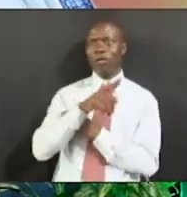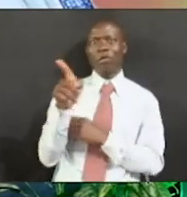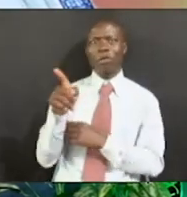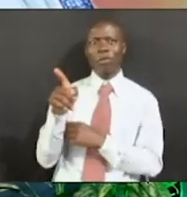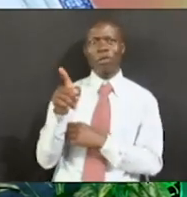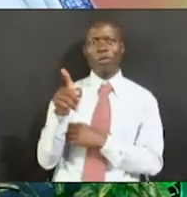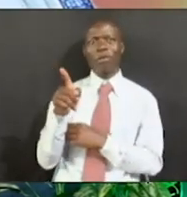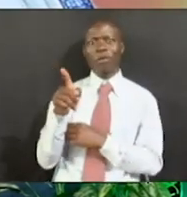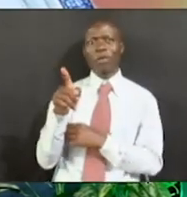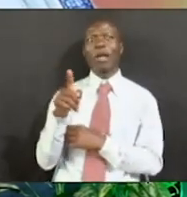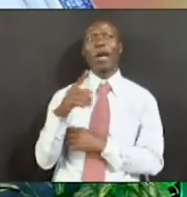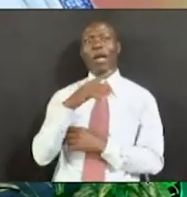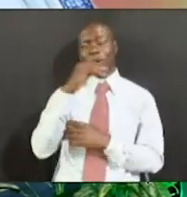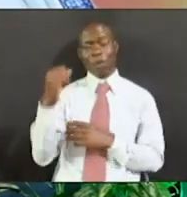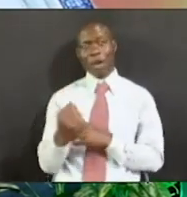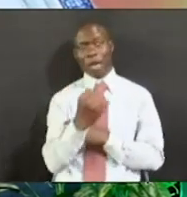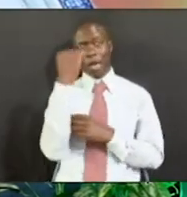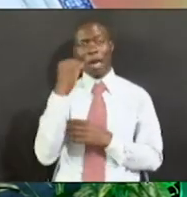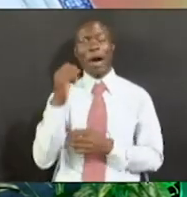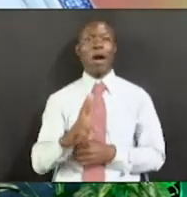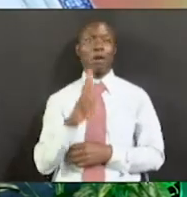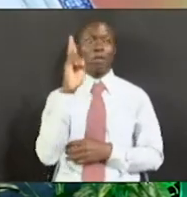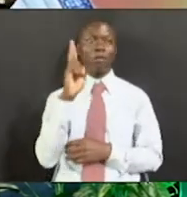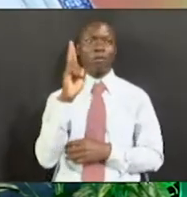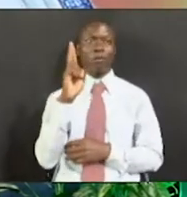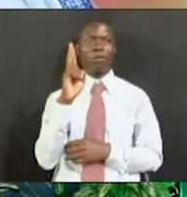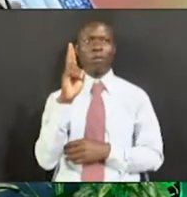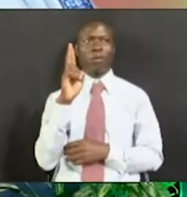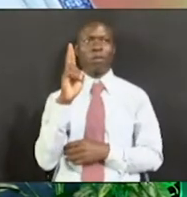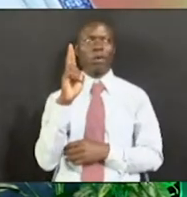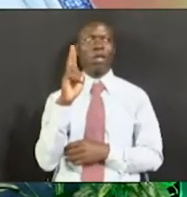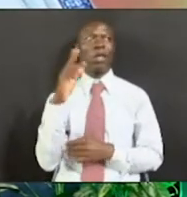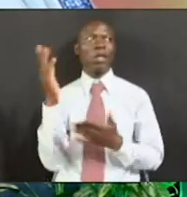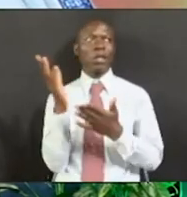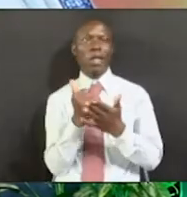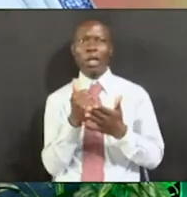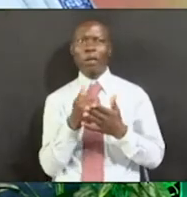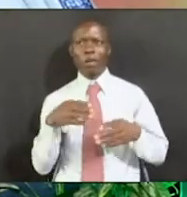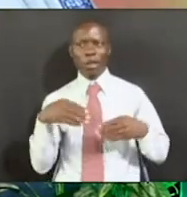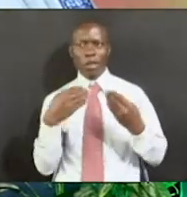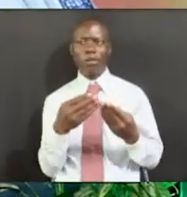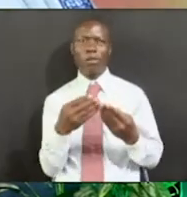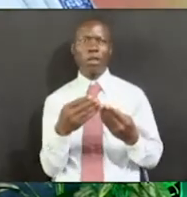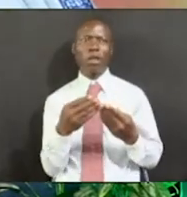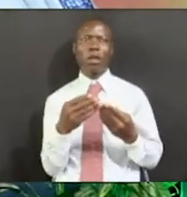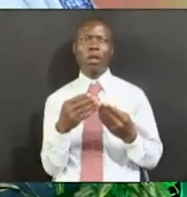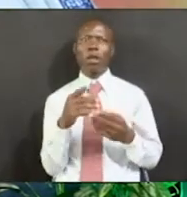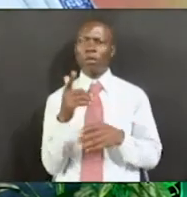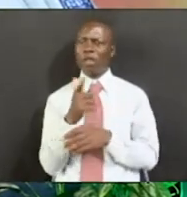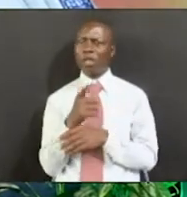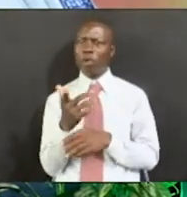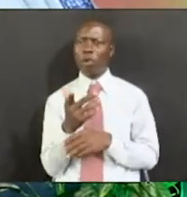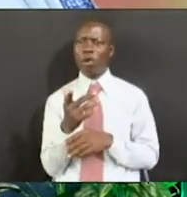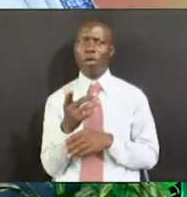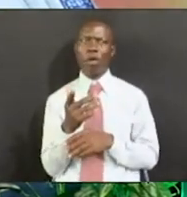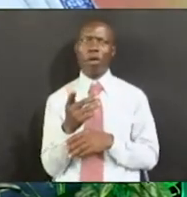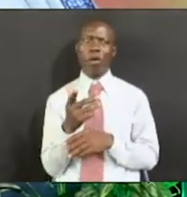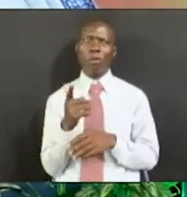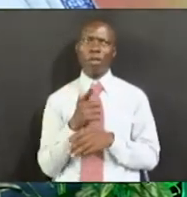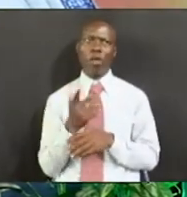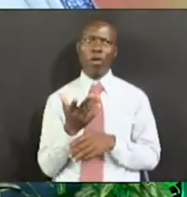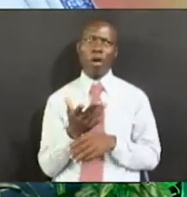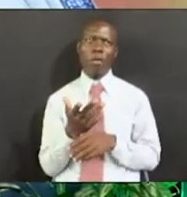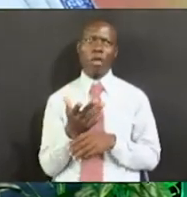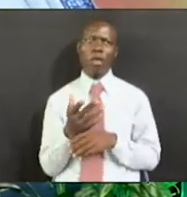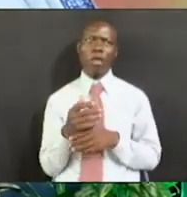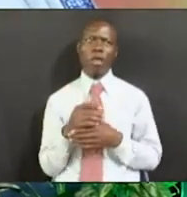Awake him up." Or some of you are giving trial. Don't look at me. Look to your